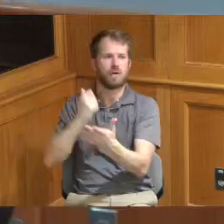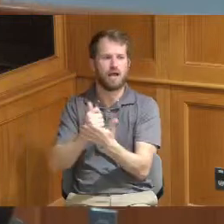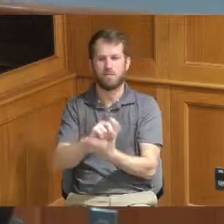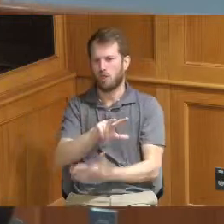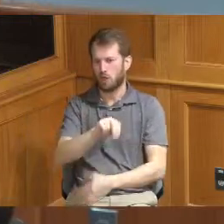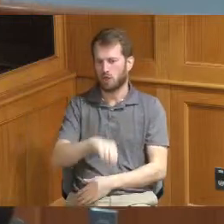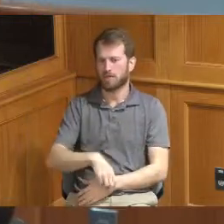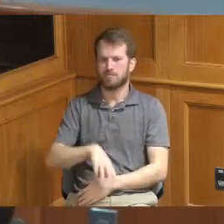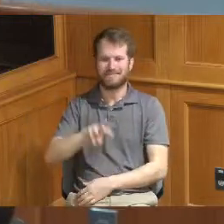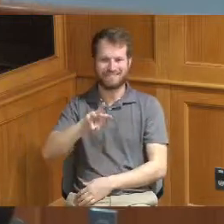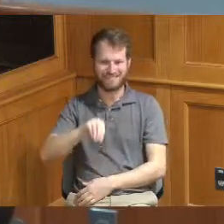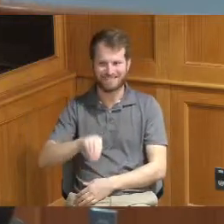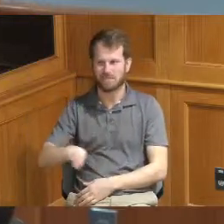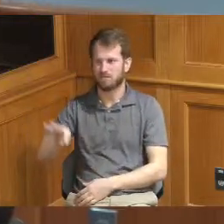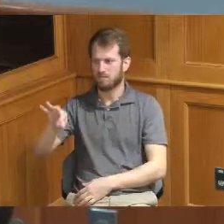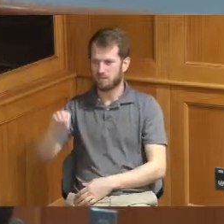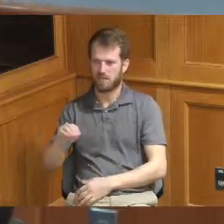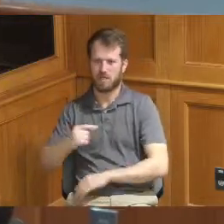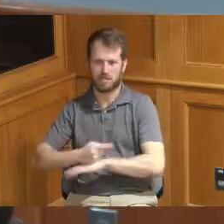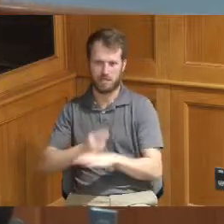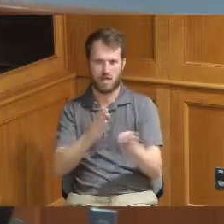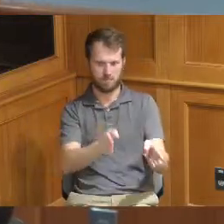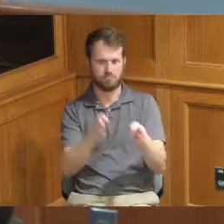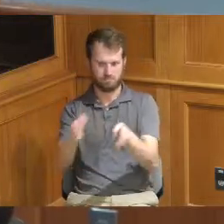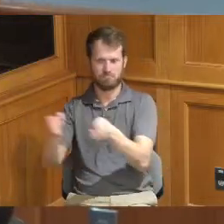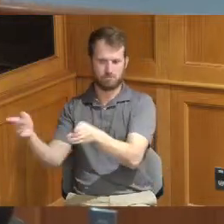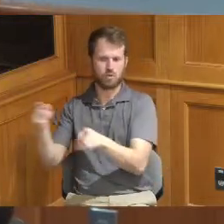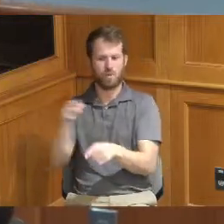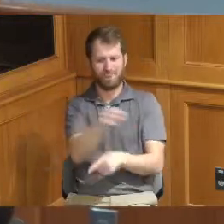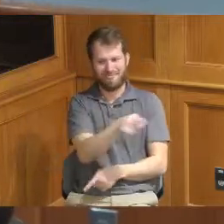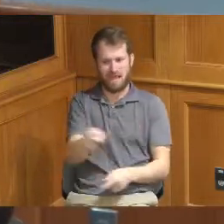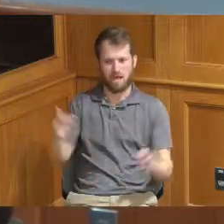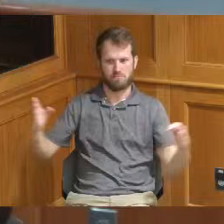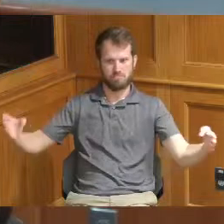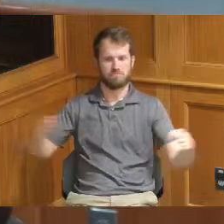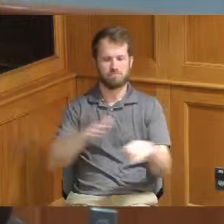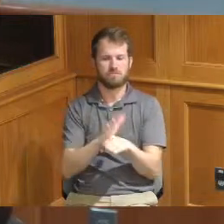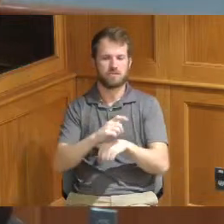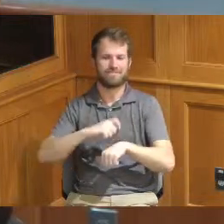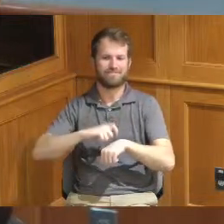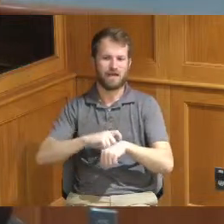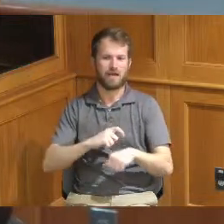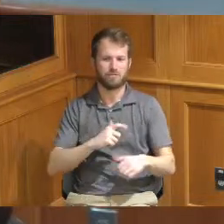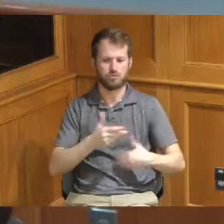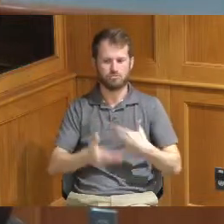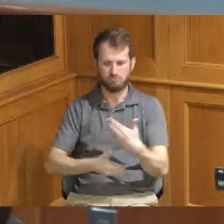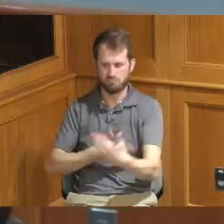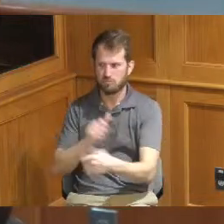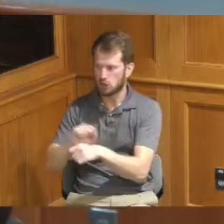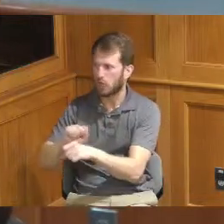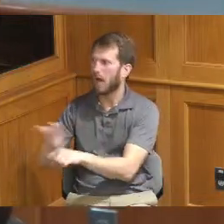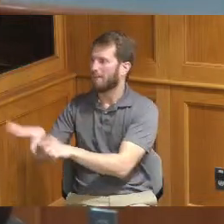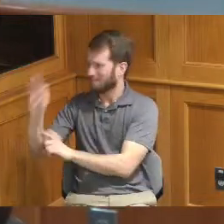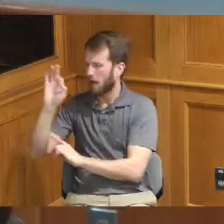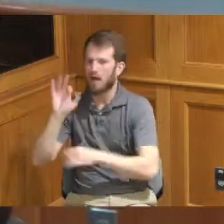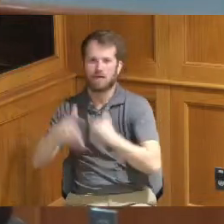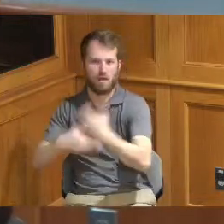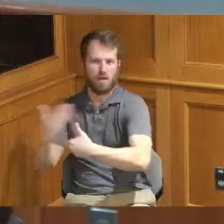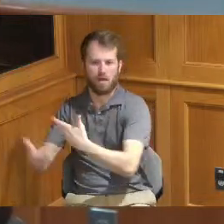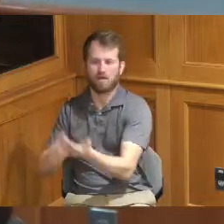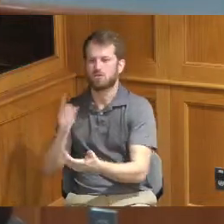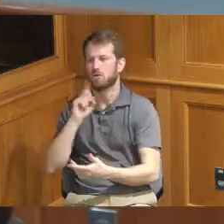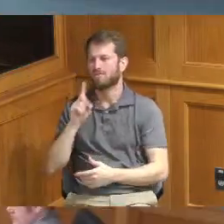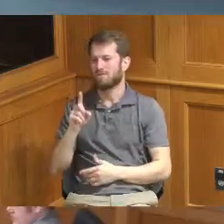90 days so they have time to find a job and get going. So that's what we'd be doing, paying for 15 individuals. Thank you.